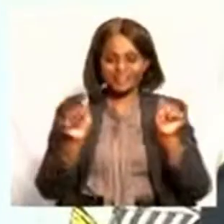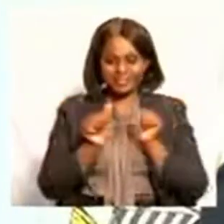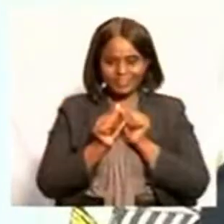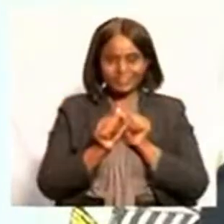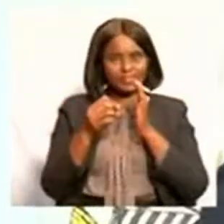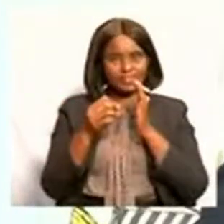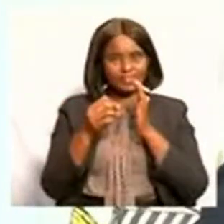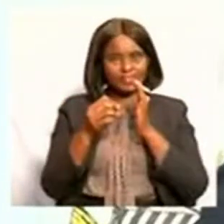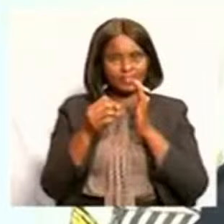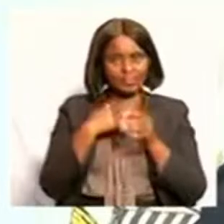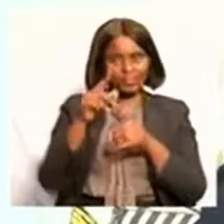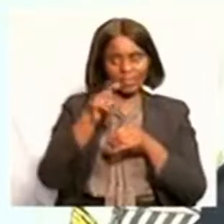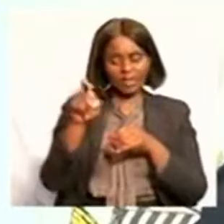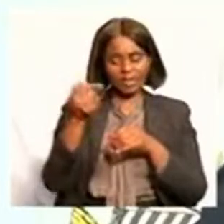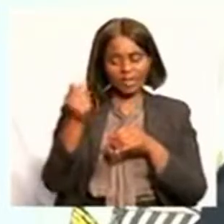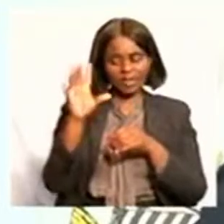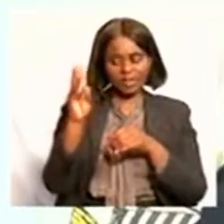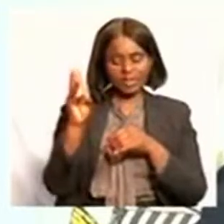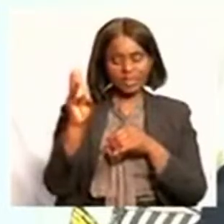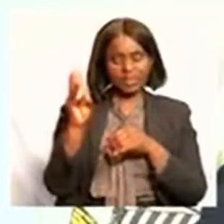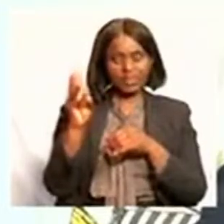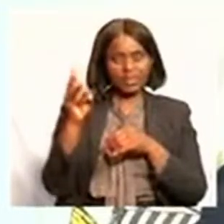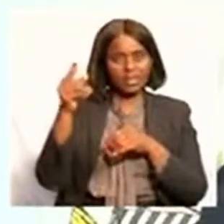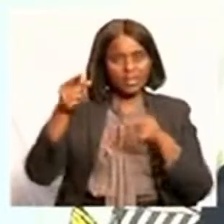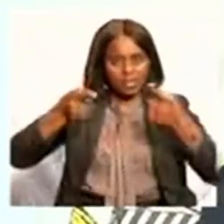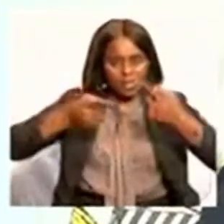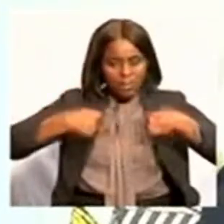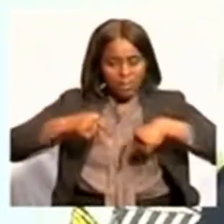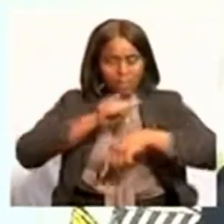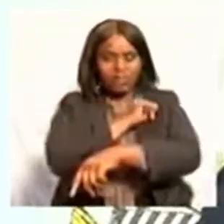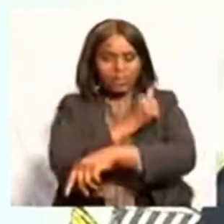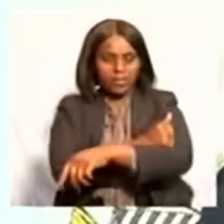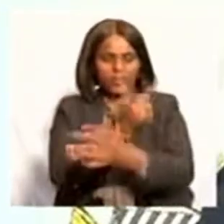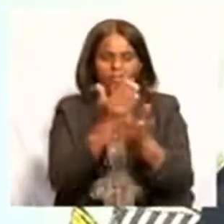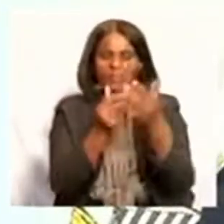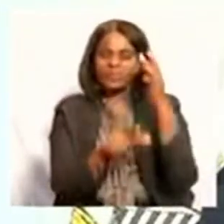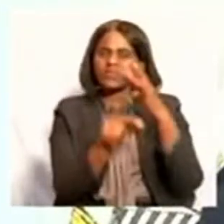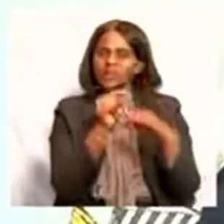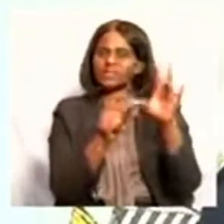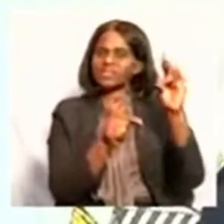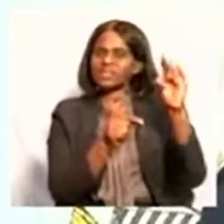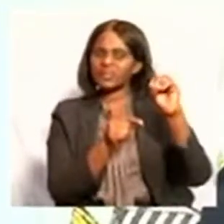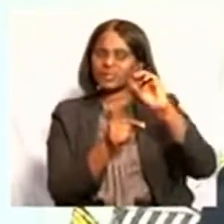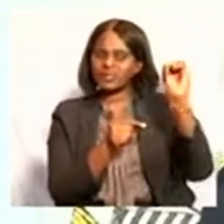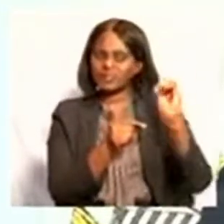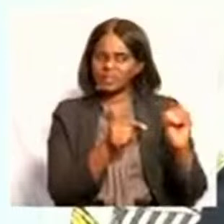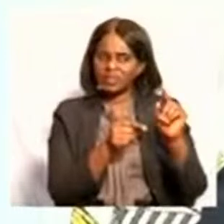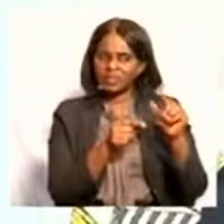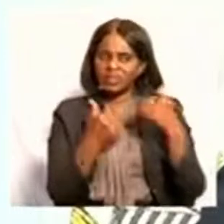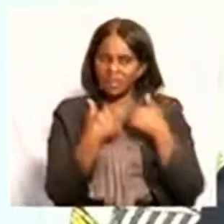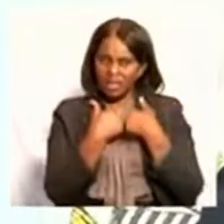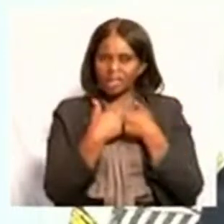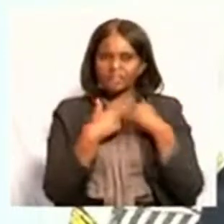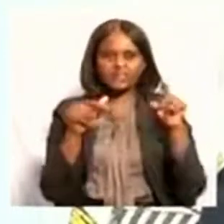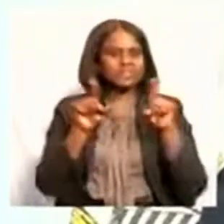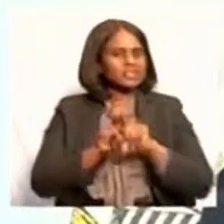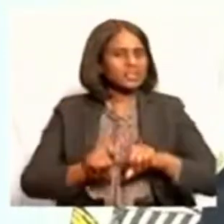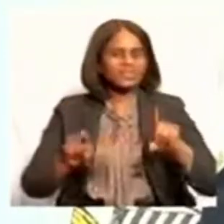you have 116 local authorities. Maybe you find maybe 70% have similar